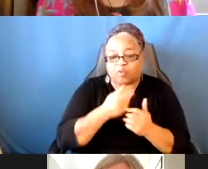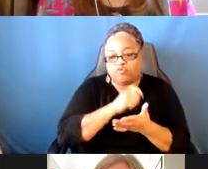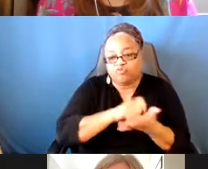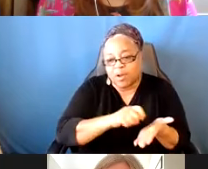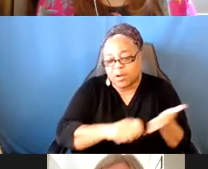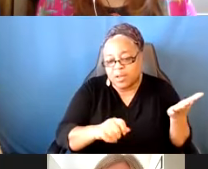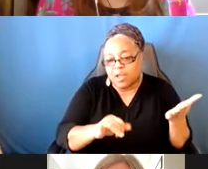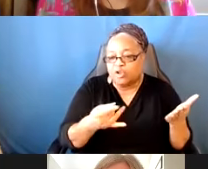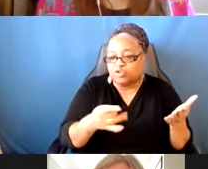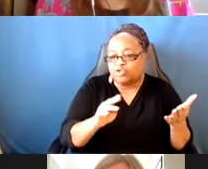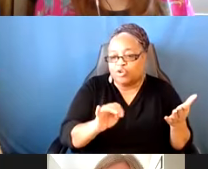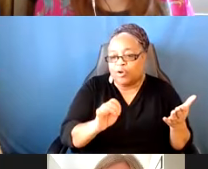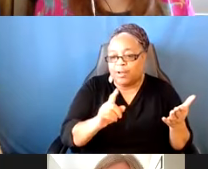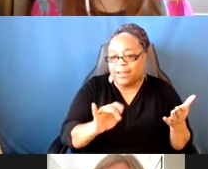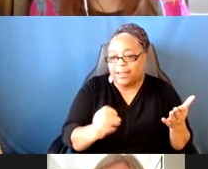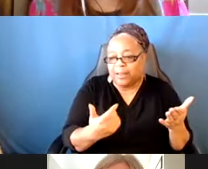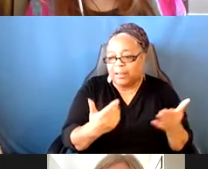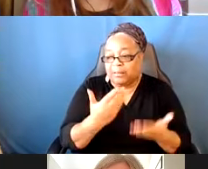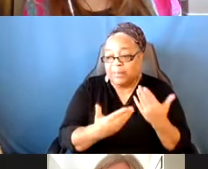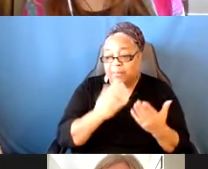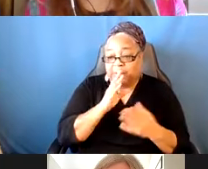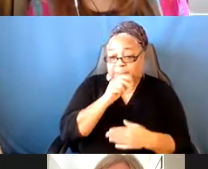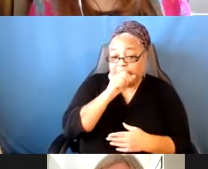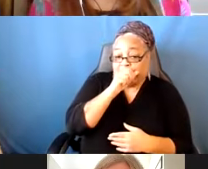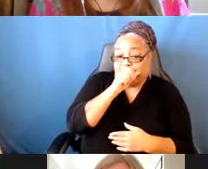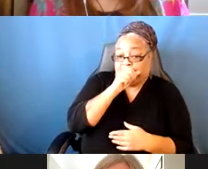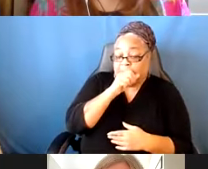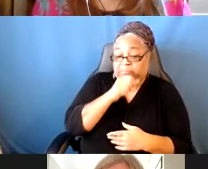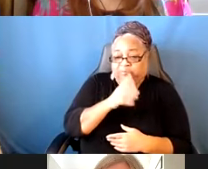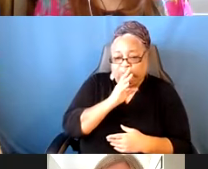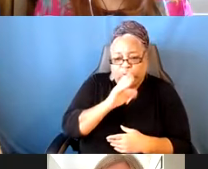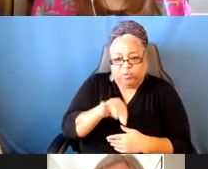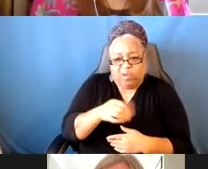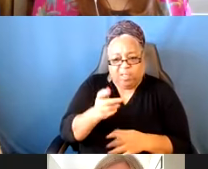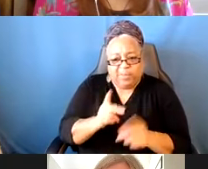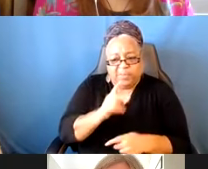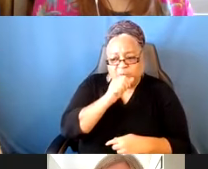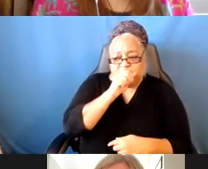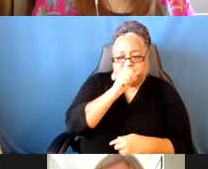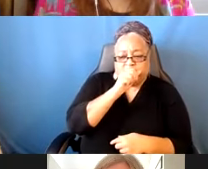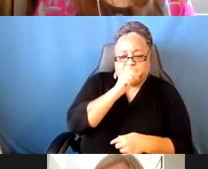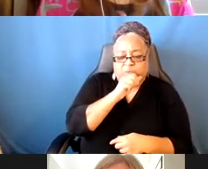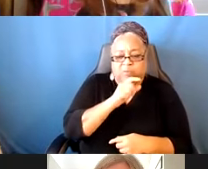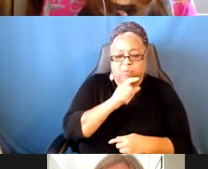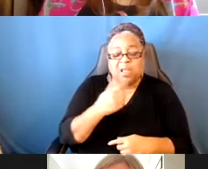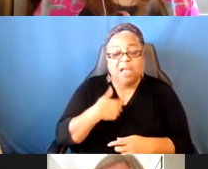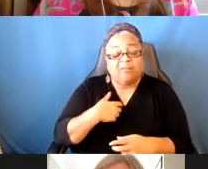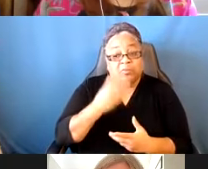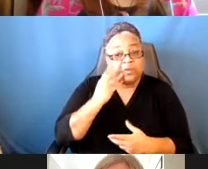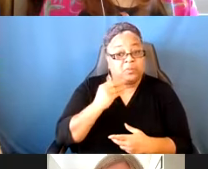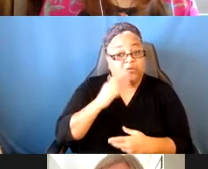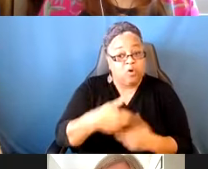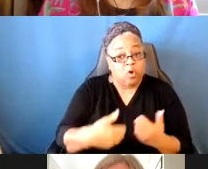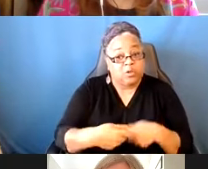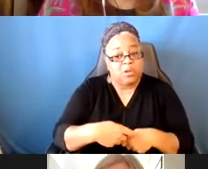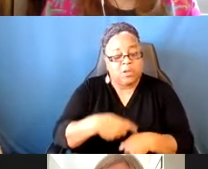might not talk to other people about their struggles. They might not talk to other people when they're having a hard time, but their